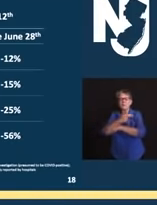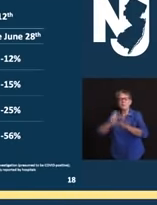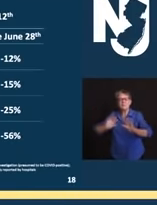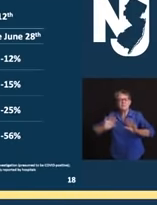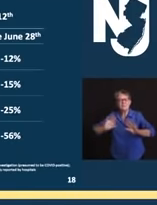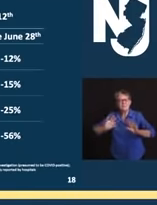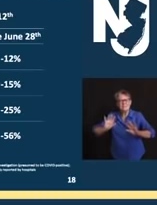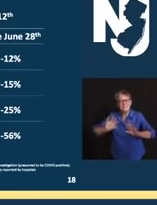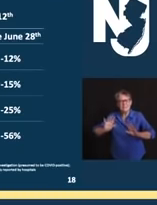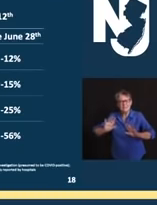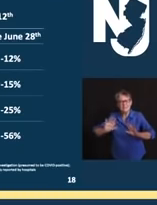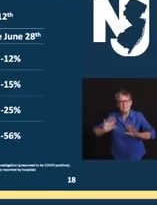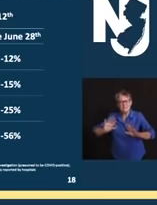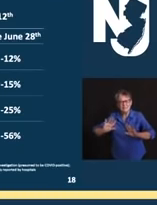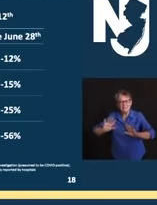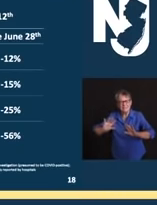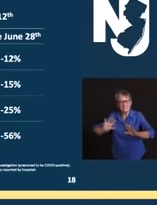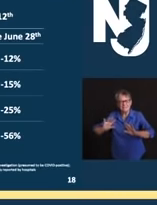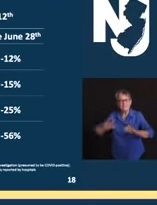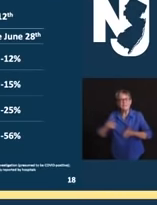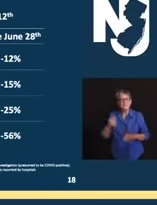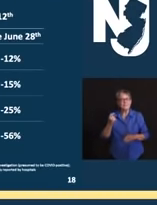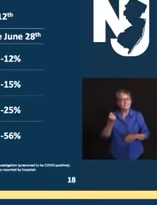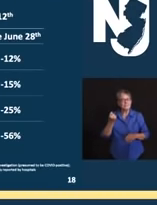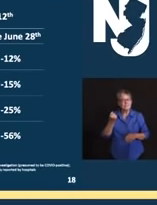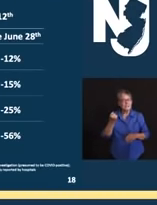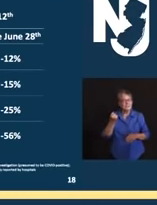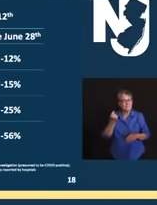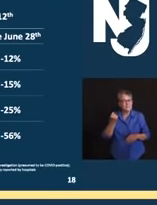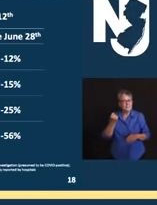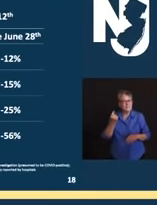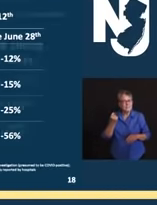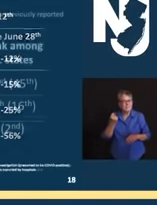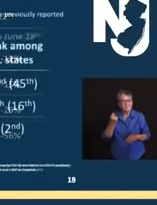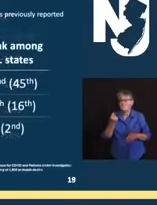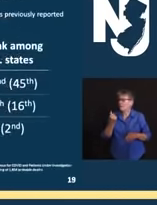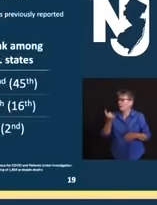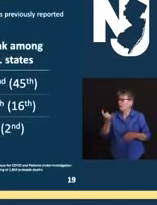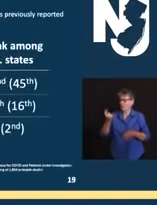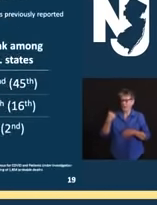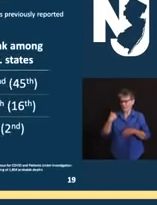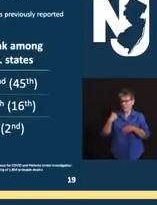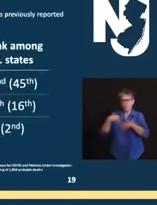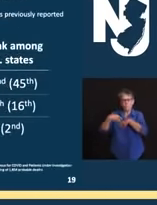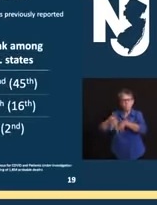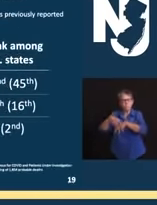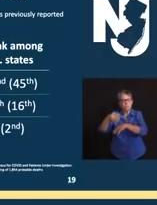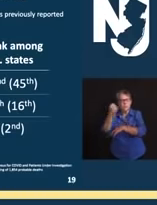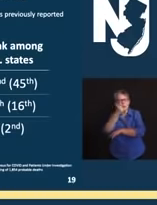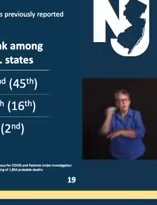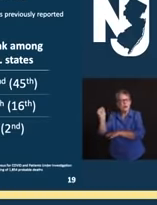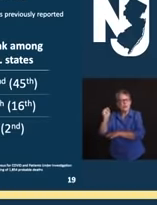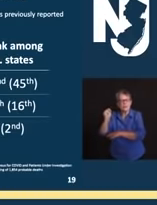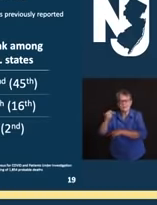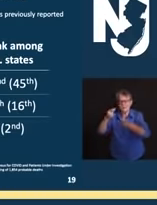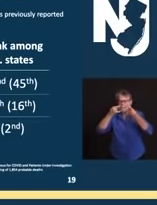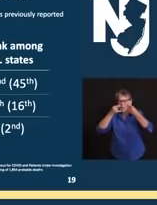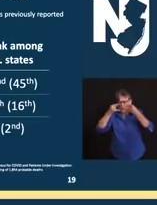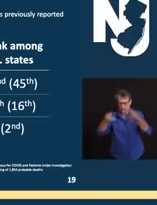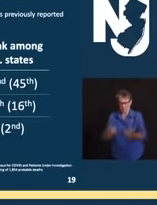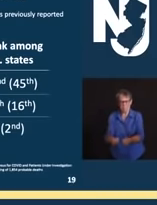the thinking was behind that, but I would remind the folks who think we should open everything right now that we just reported an